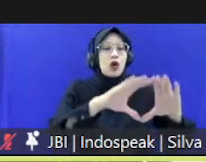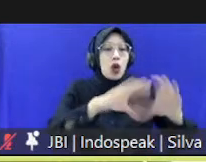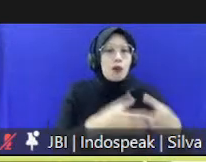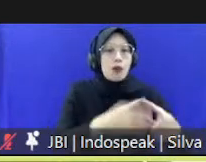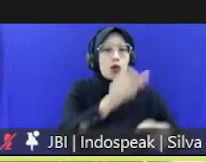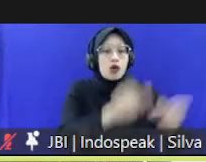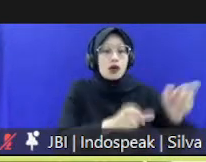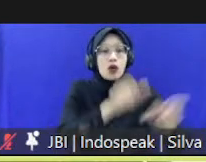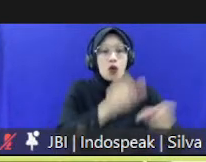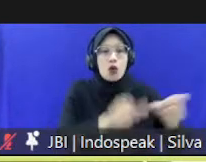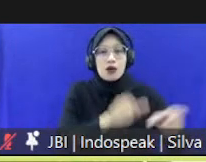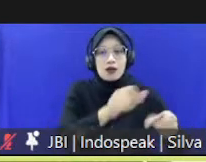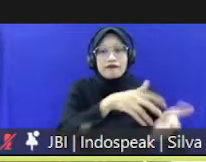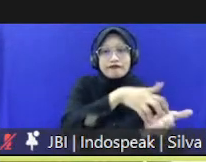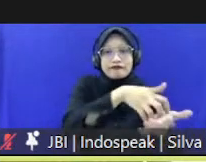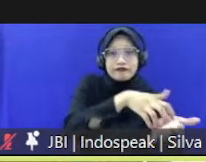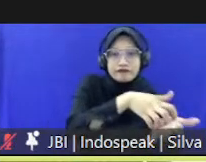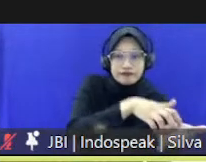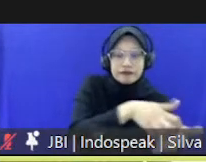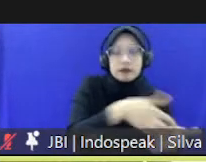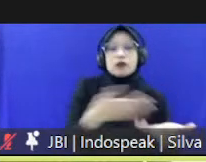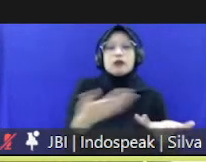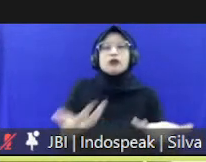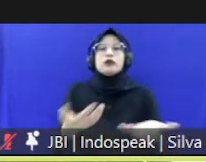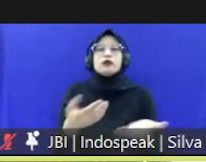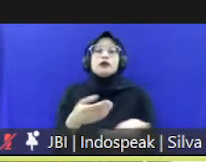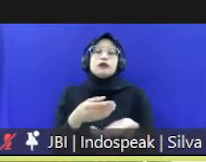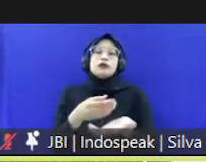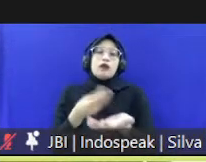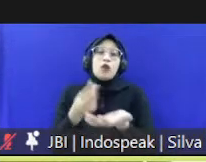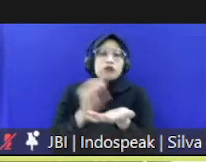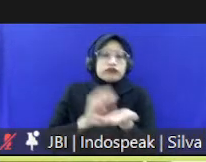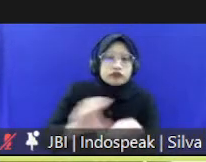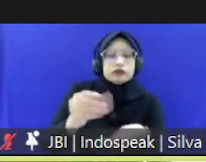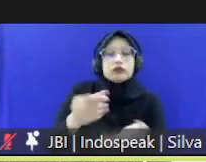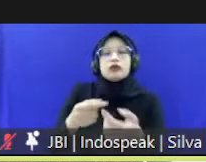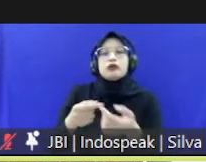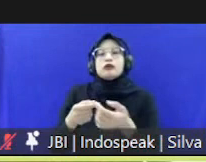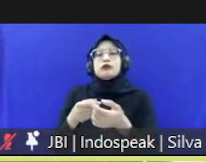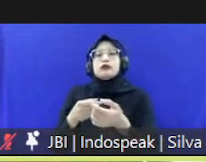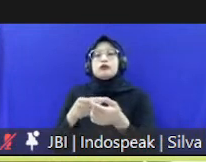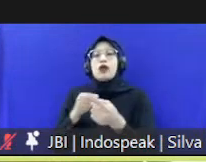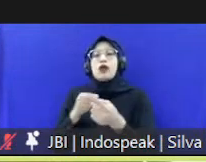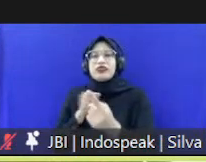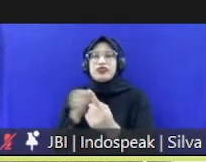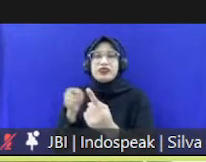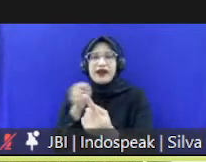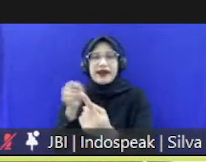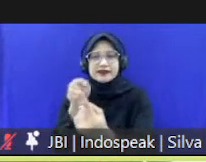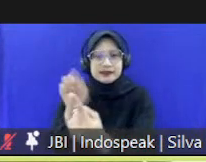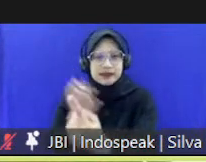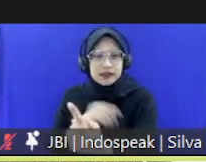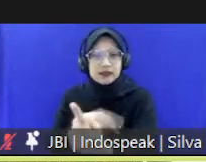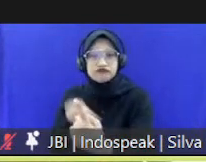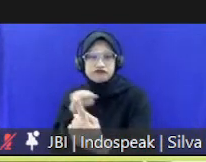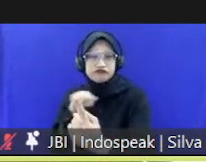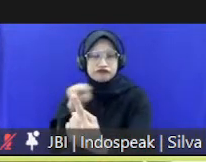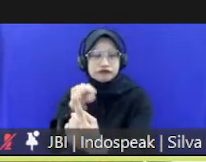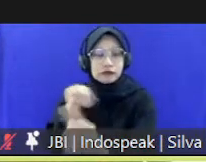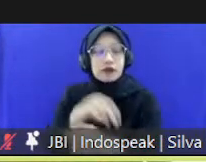even and also the case finding, detection, tracing, and also affect the public